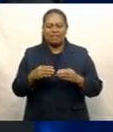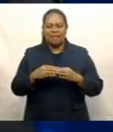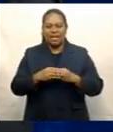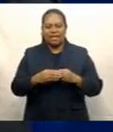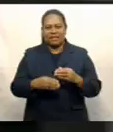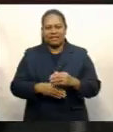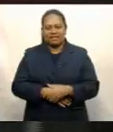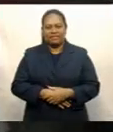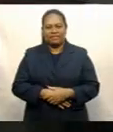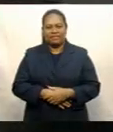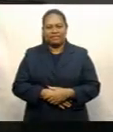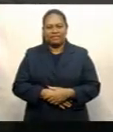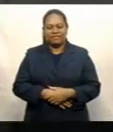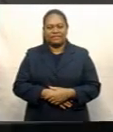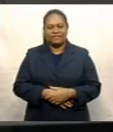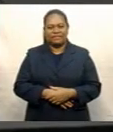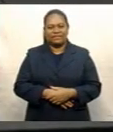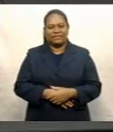with the details.